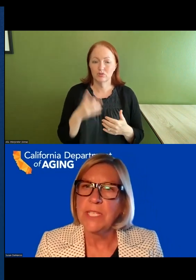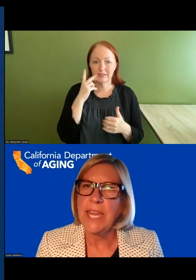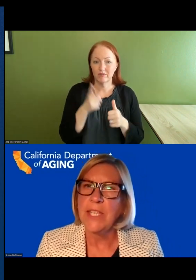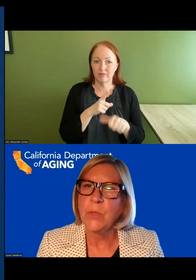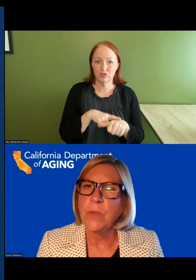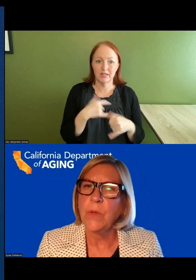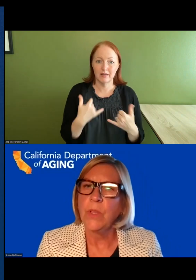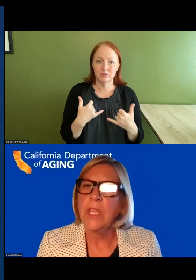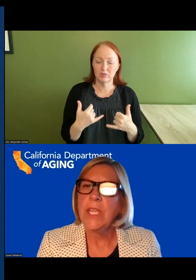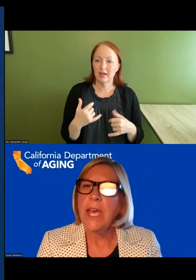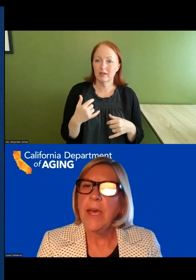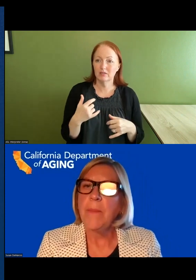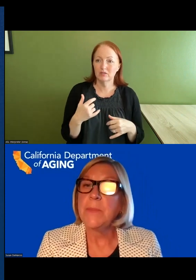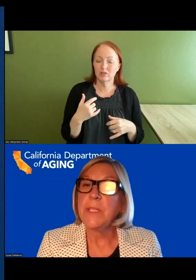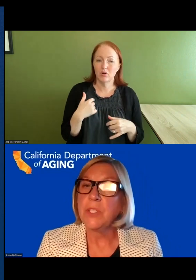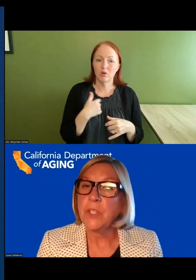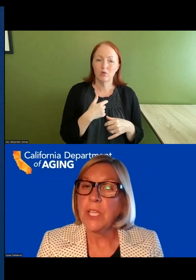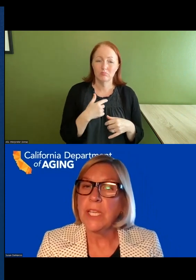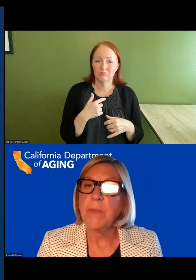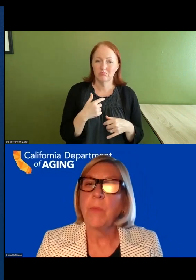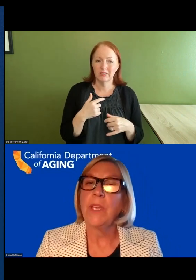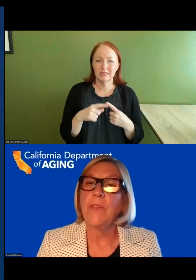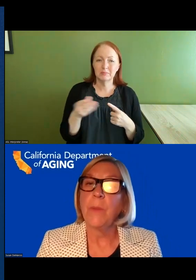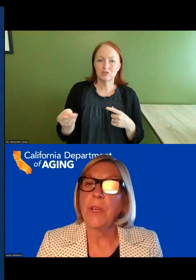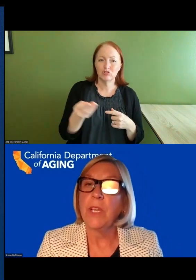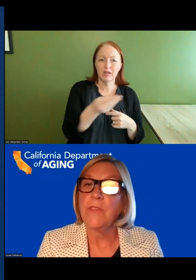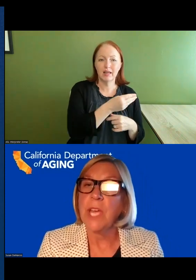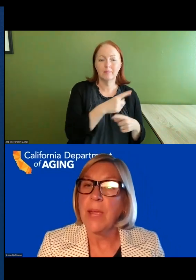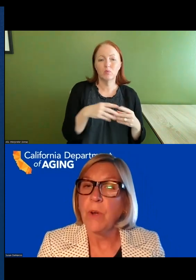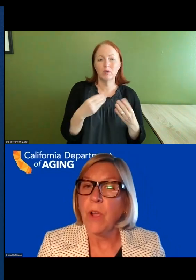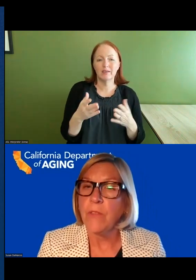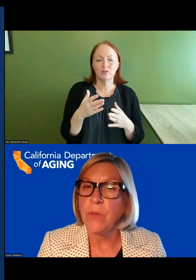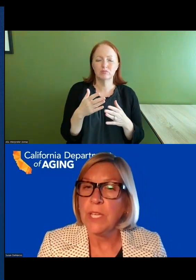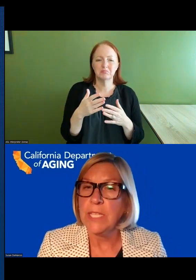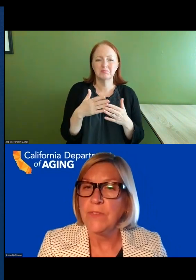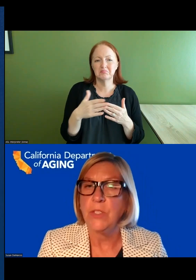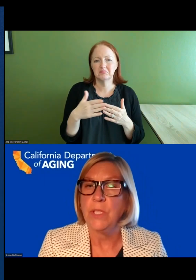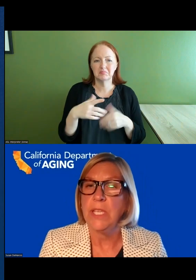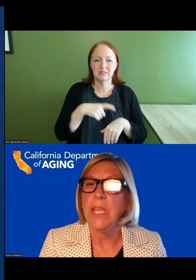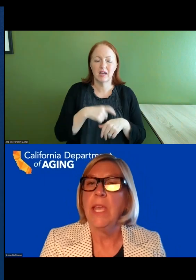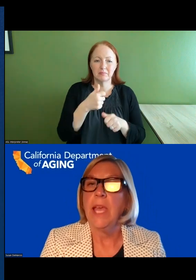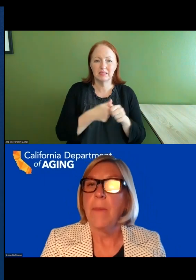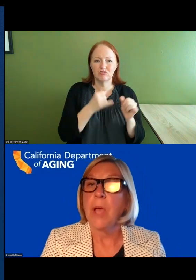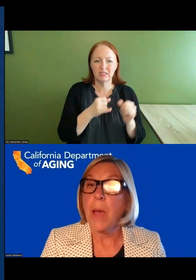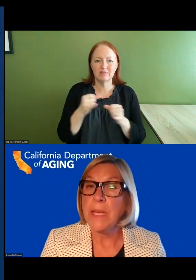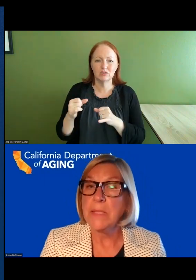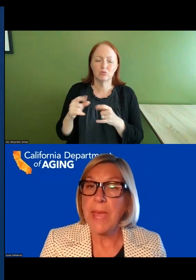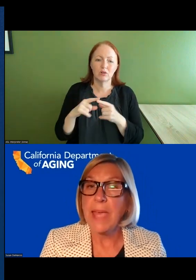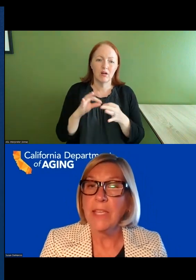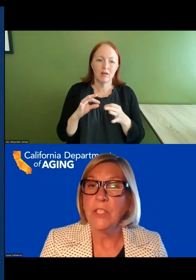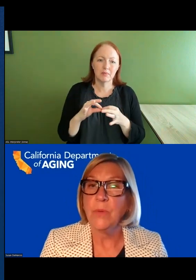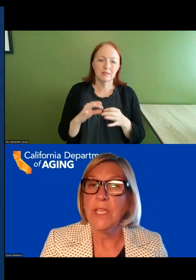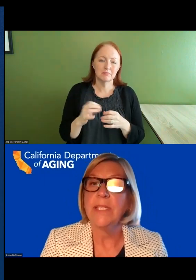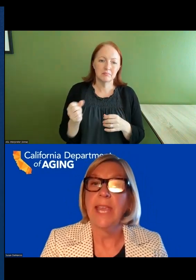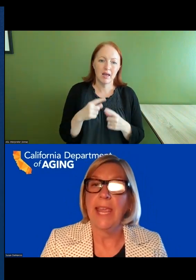time today, so we will, it's been circulated, but we'll give you a period of time where all of you can individually comment